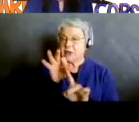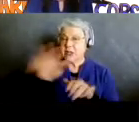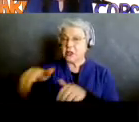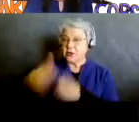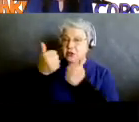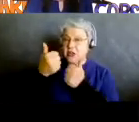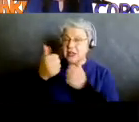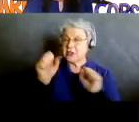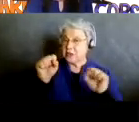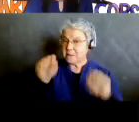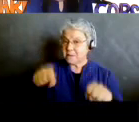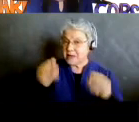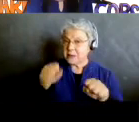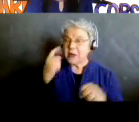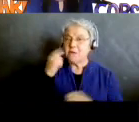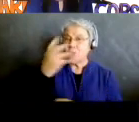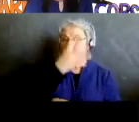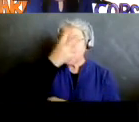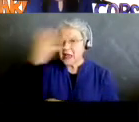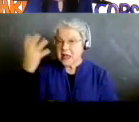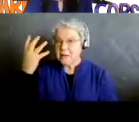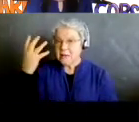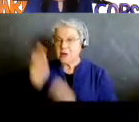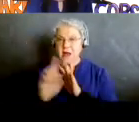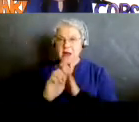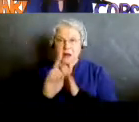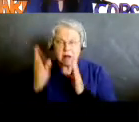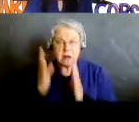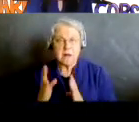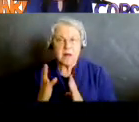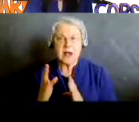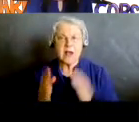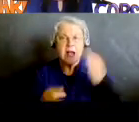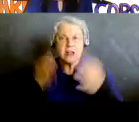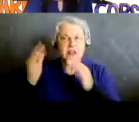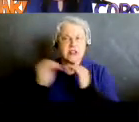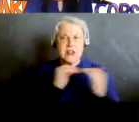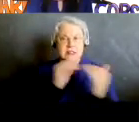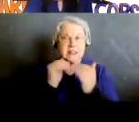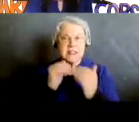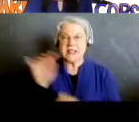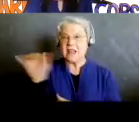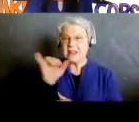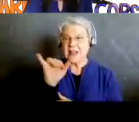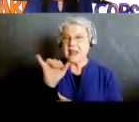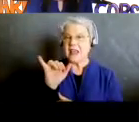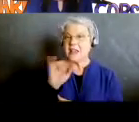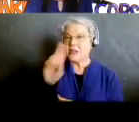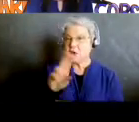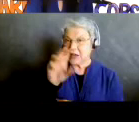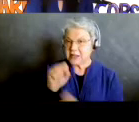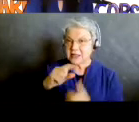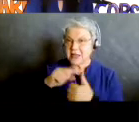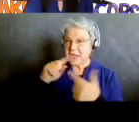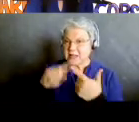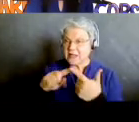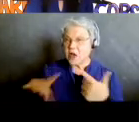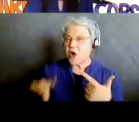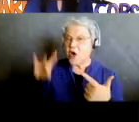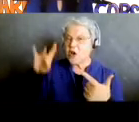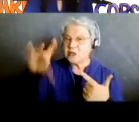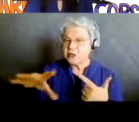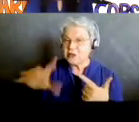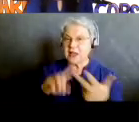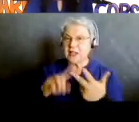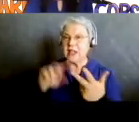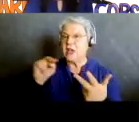for immigrant and migrant justice in settler colonial states like the United States, Australia, and New Zealand. So as I